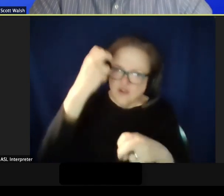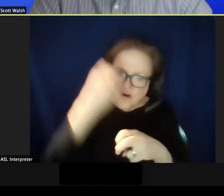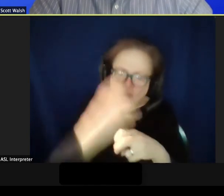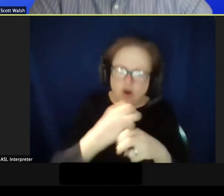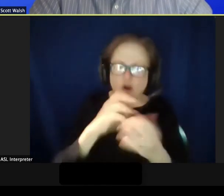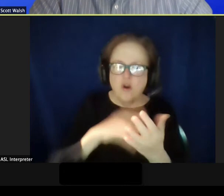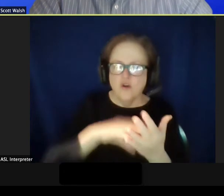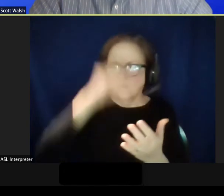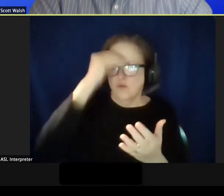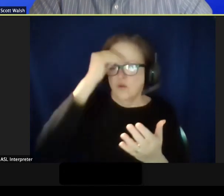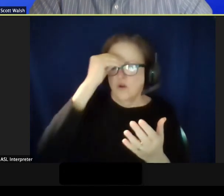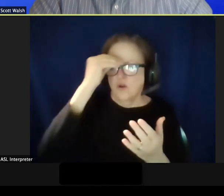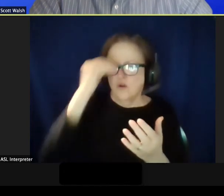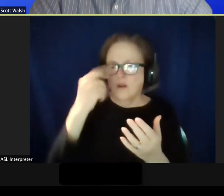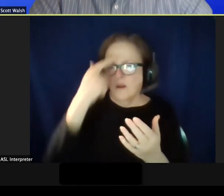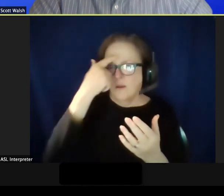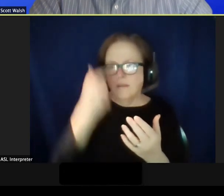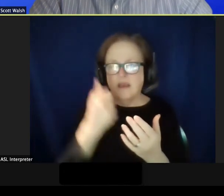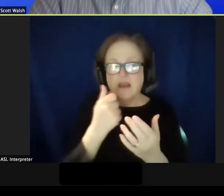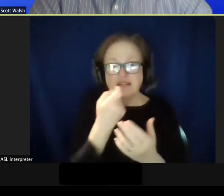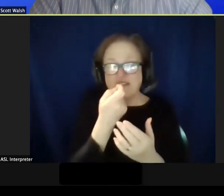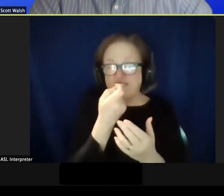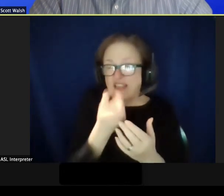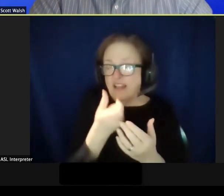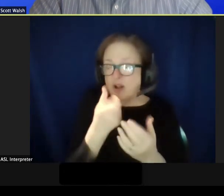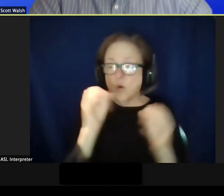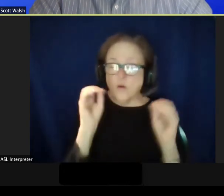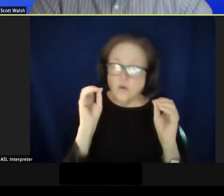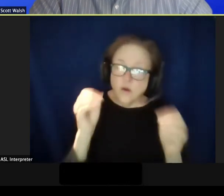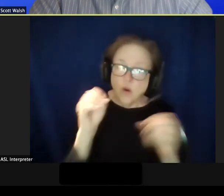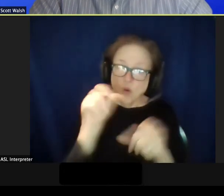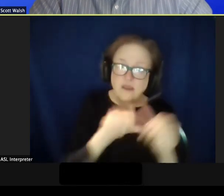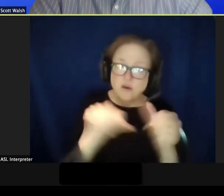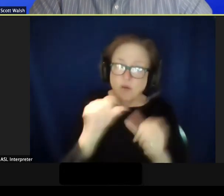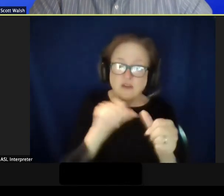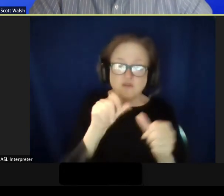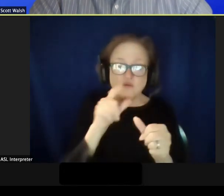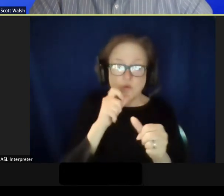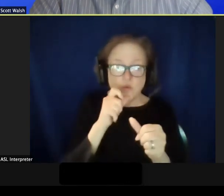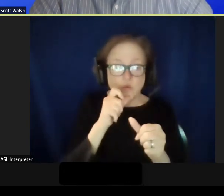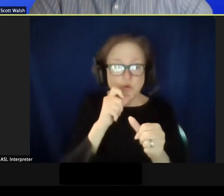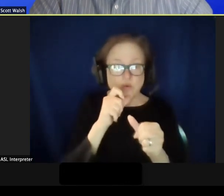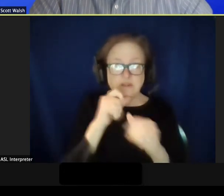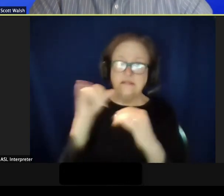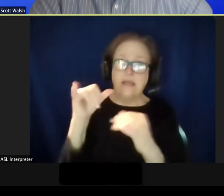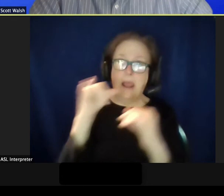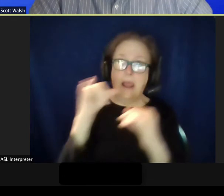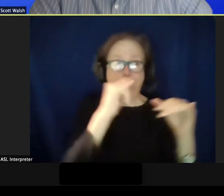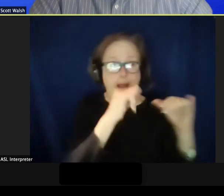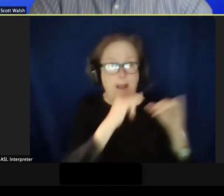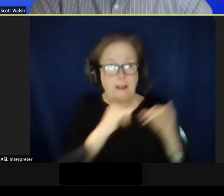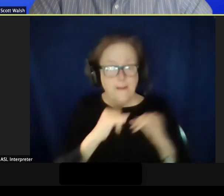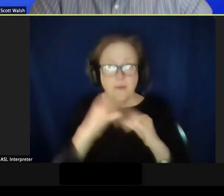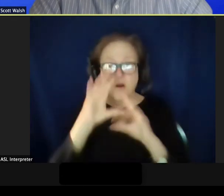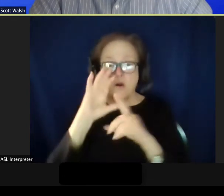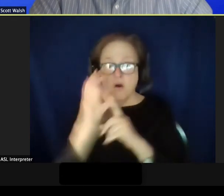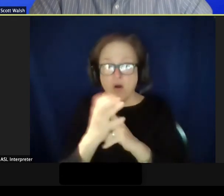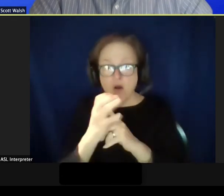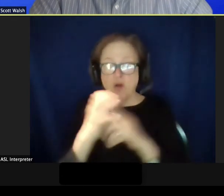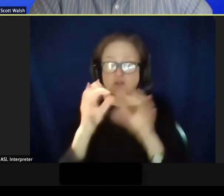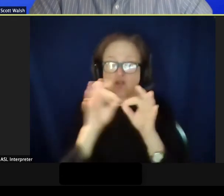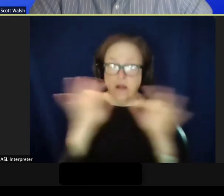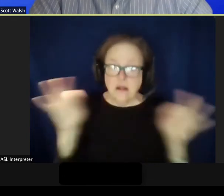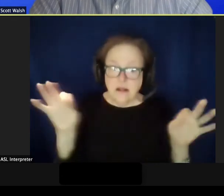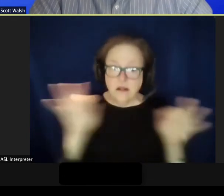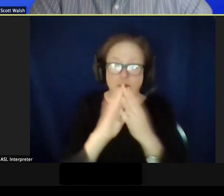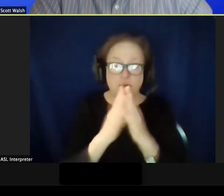in light of little to no interaction with people on the same journey. Culture and language automatically become the